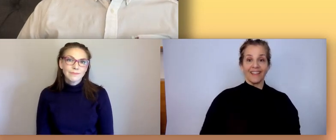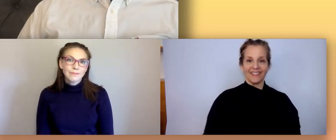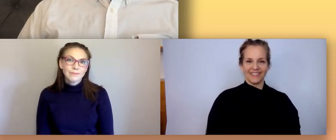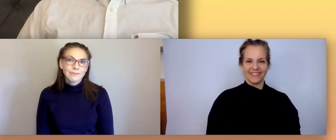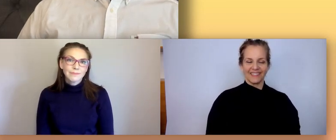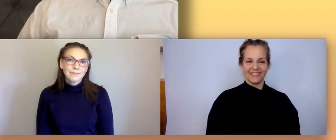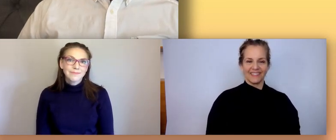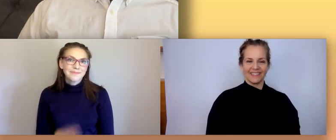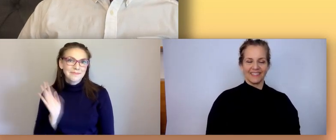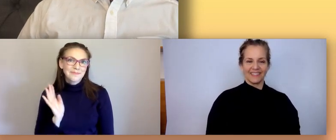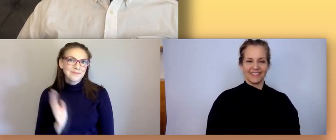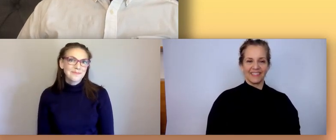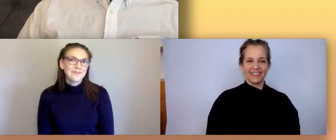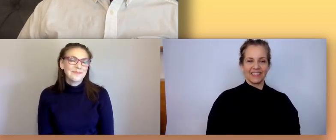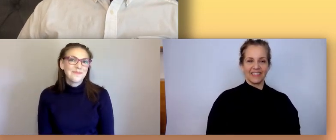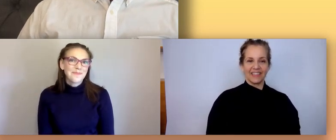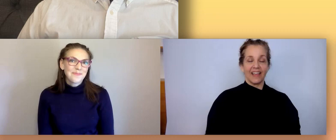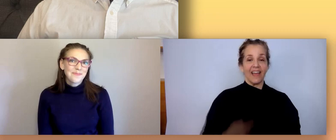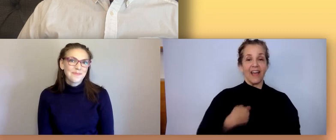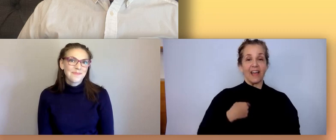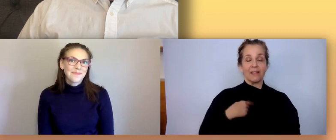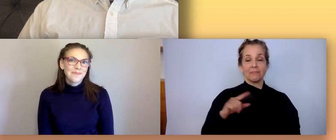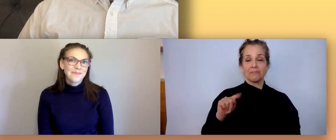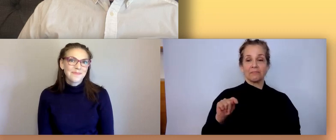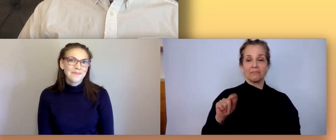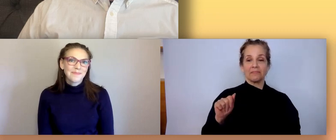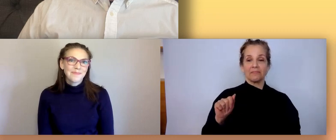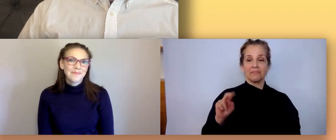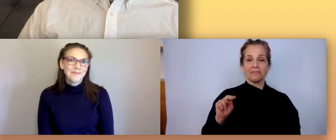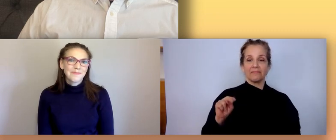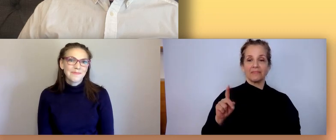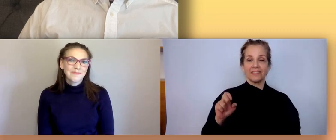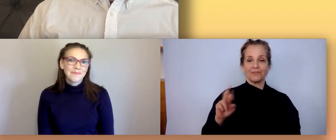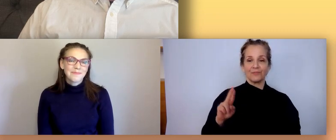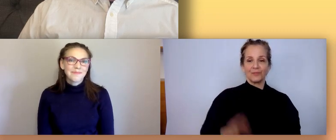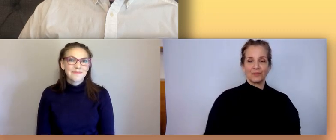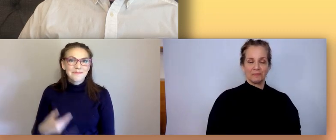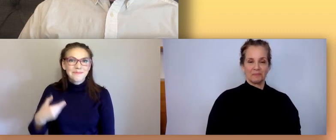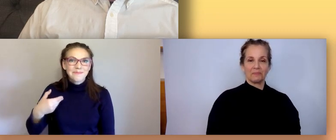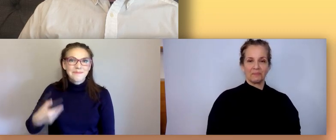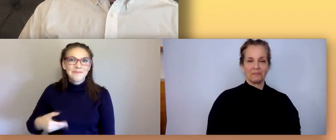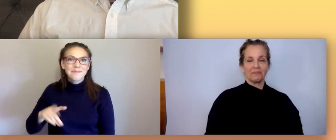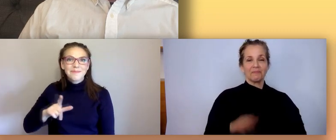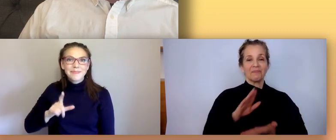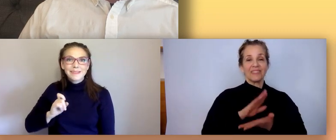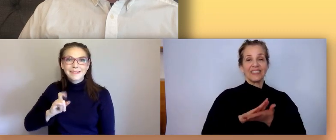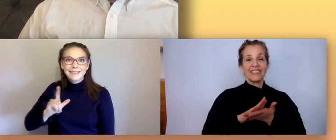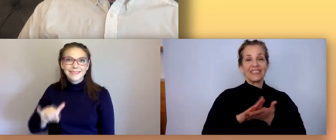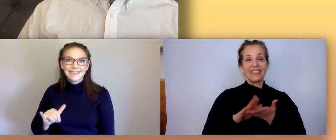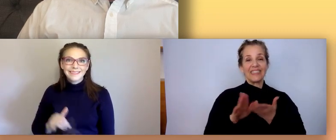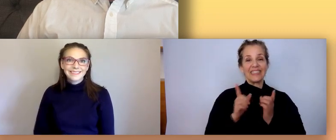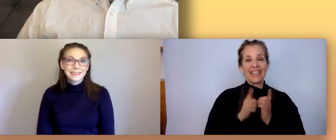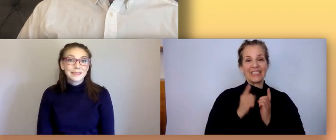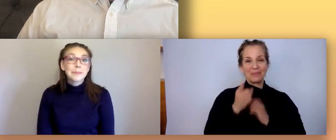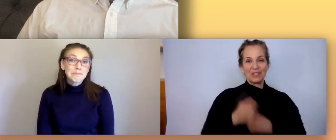Hey. Hey. I'm Tanner. Lily. It's nice to meet you.